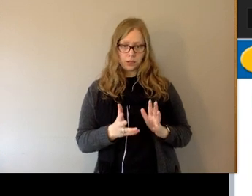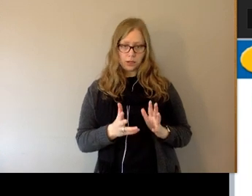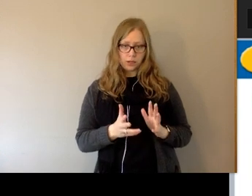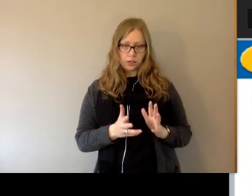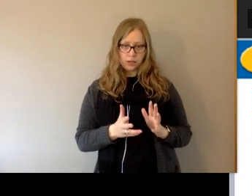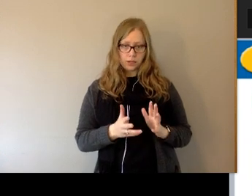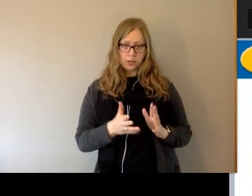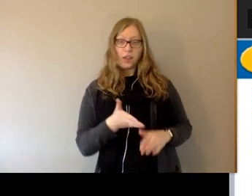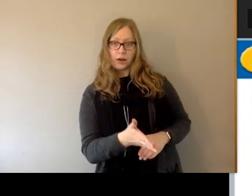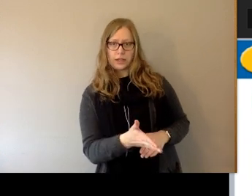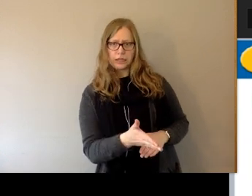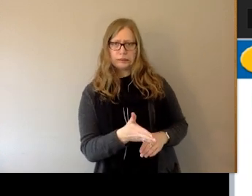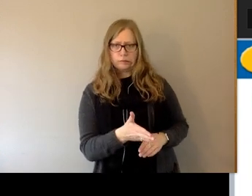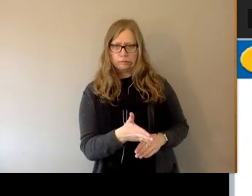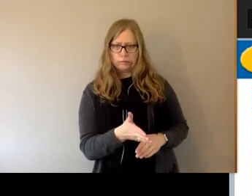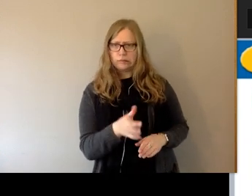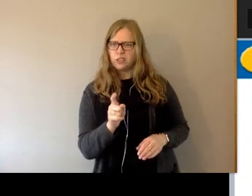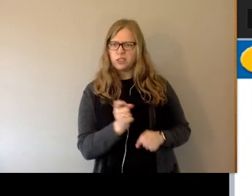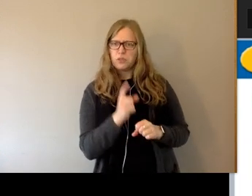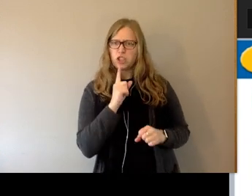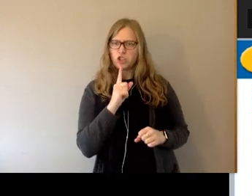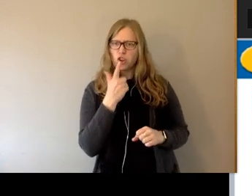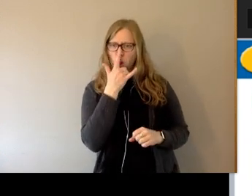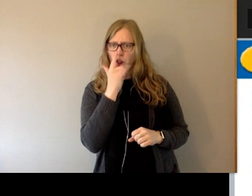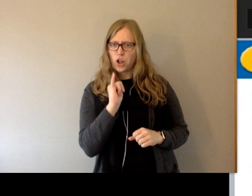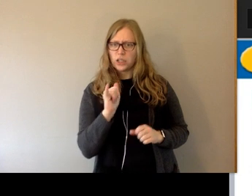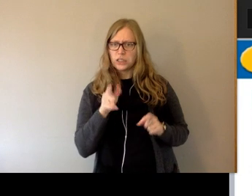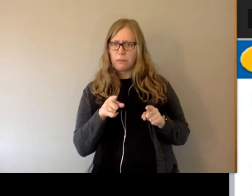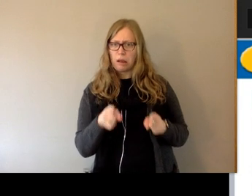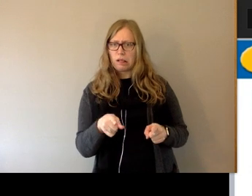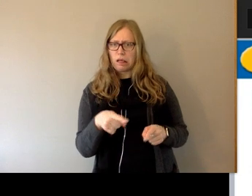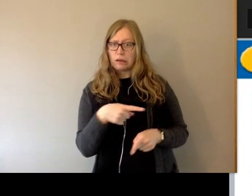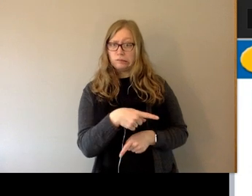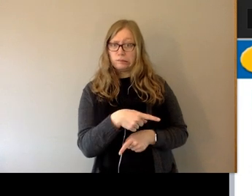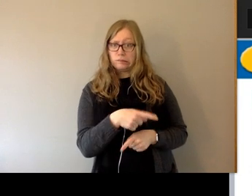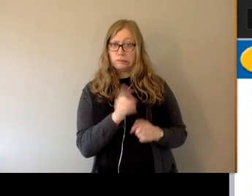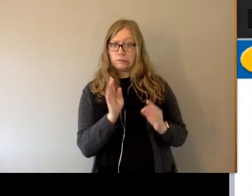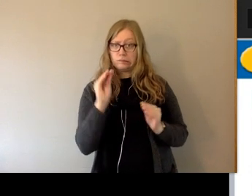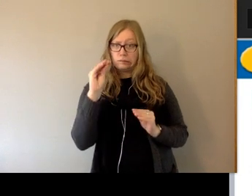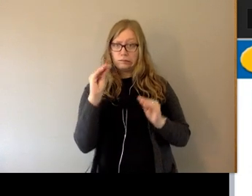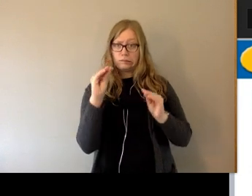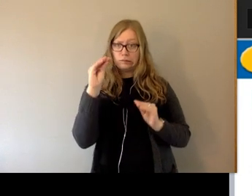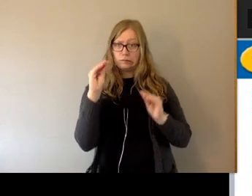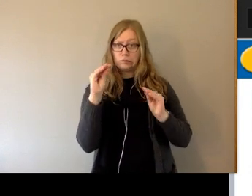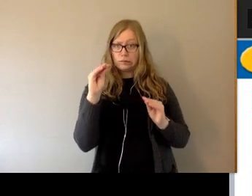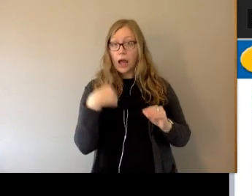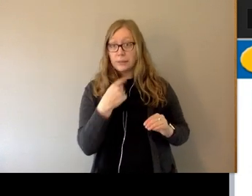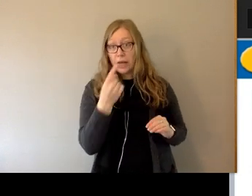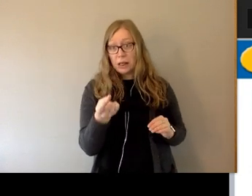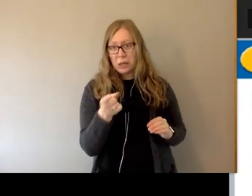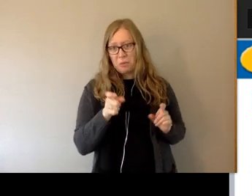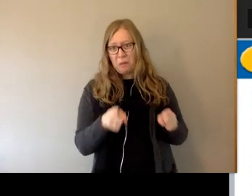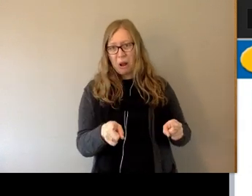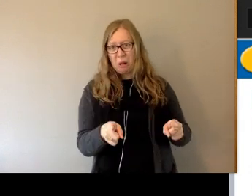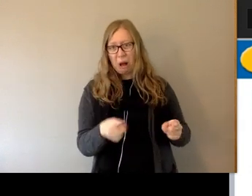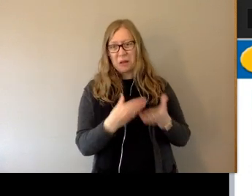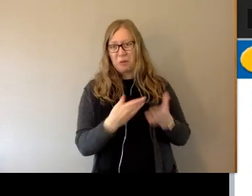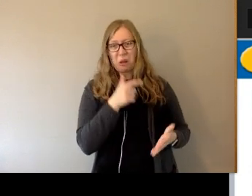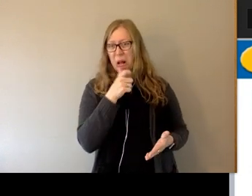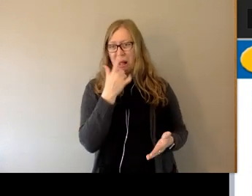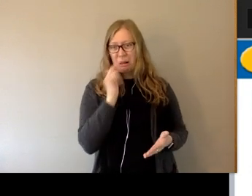There it is. Now I need to make sure that this looks parallel, so I'm telling you it's parallel, but it didn't look that